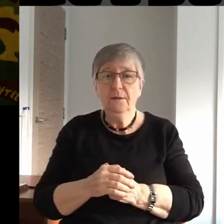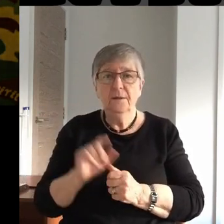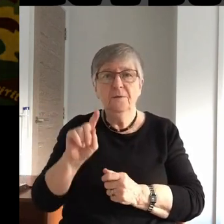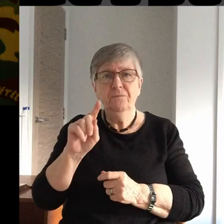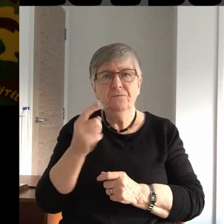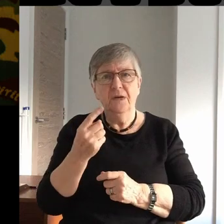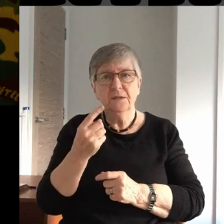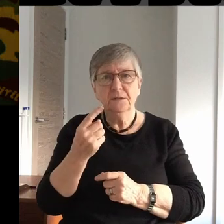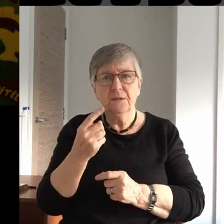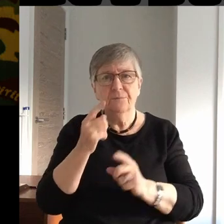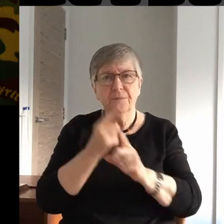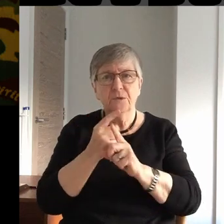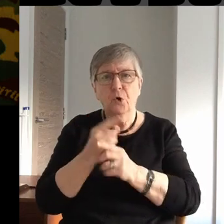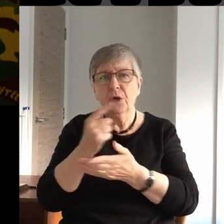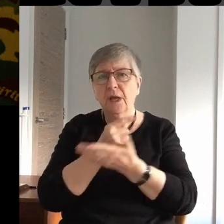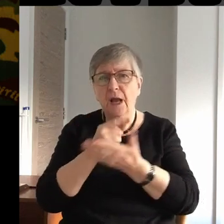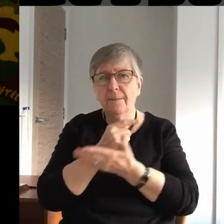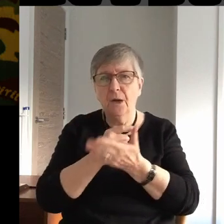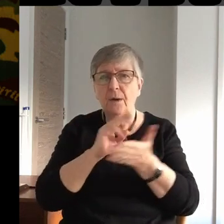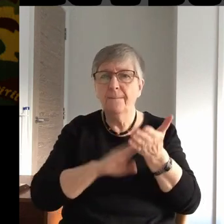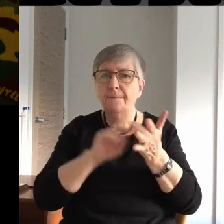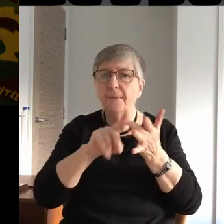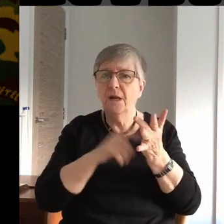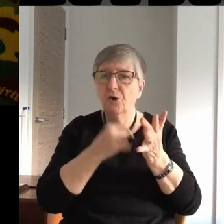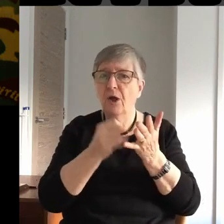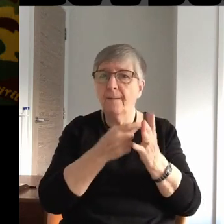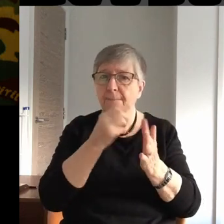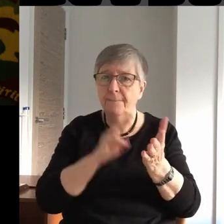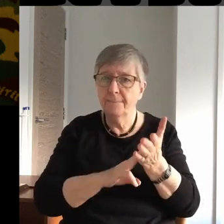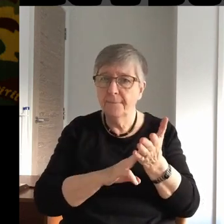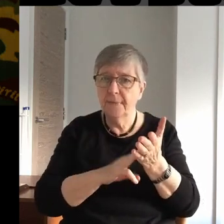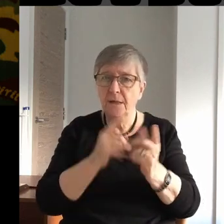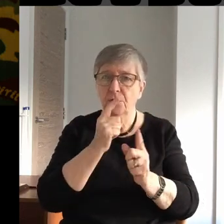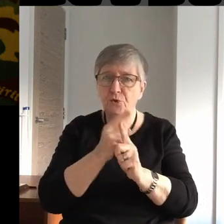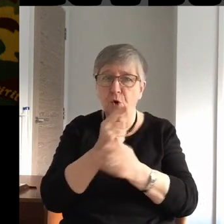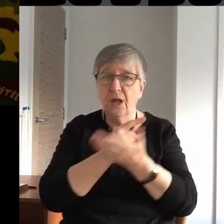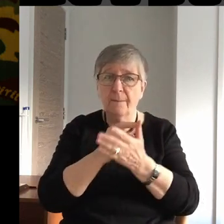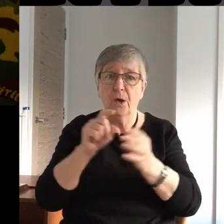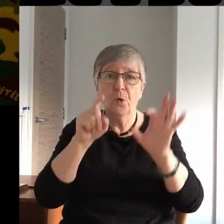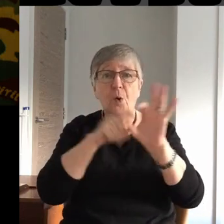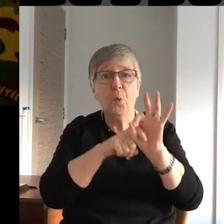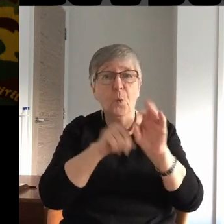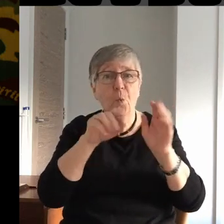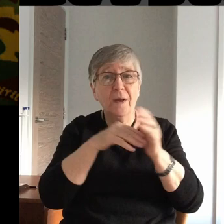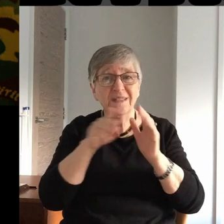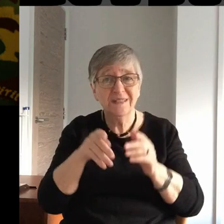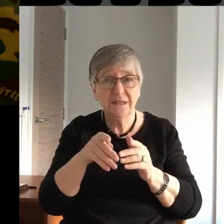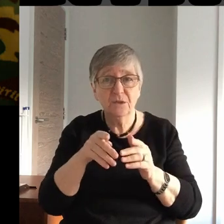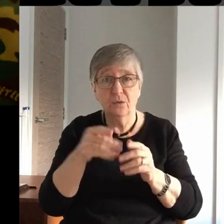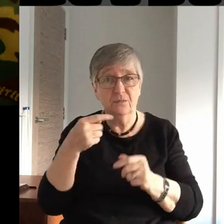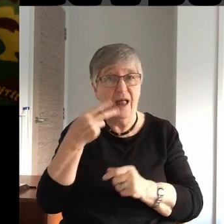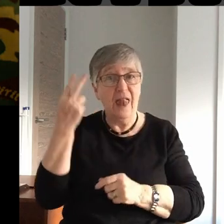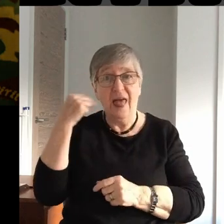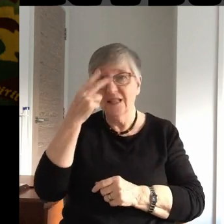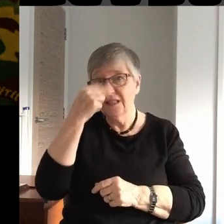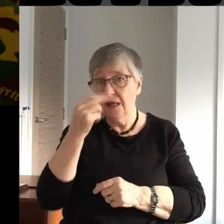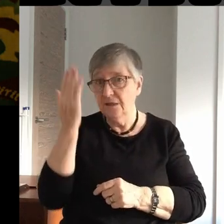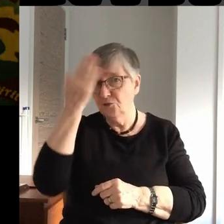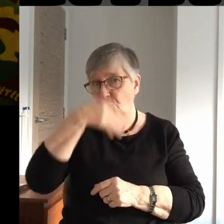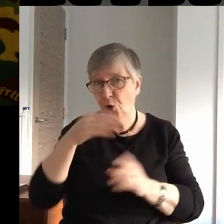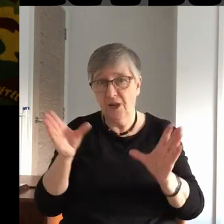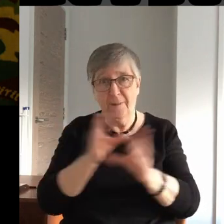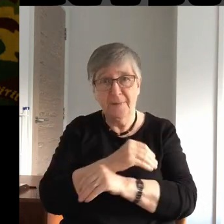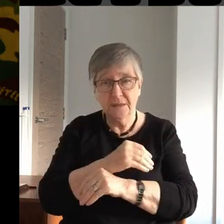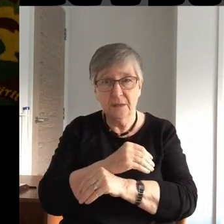Firstly, it was talking about, Miriam was talking about the quiz, but that was last night, so you've missed that. But what you haven't